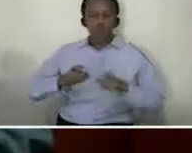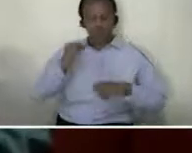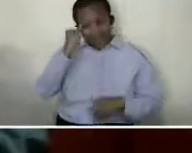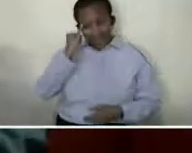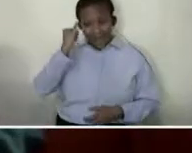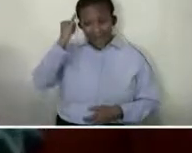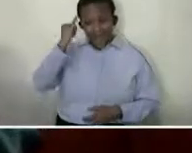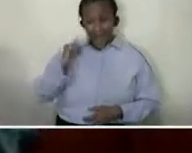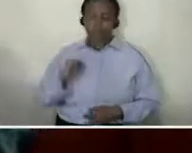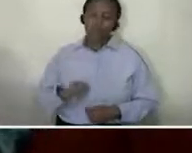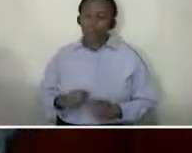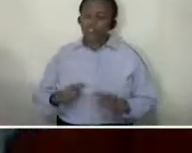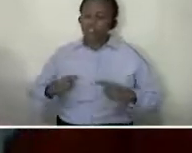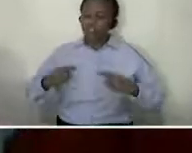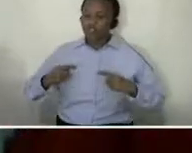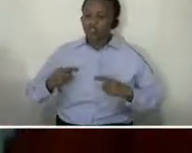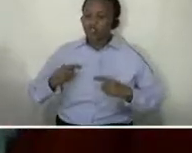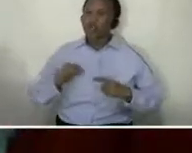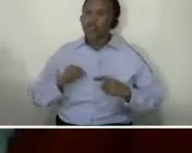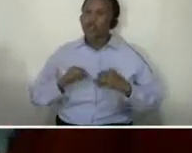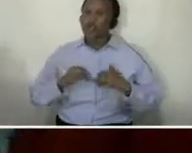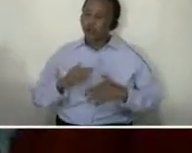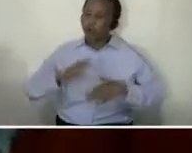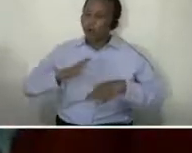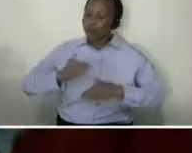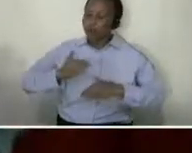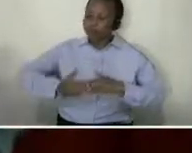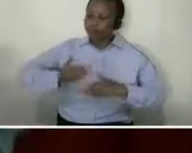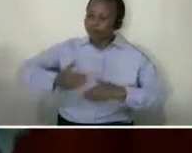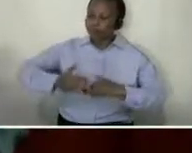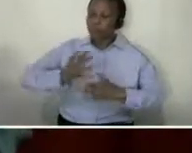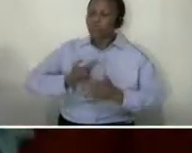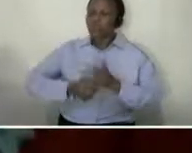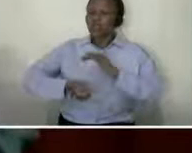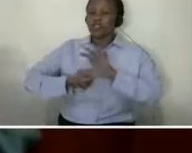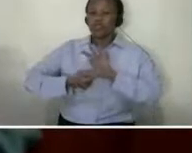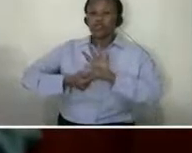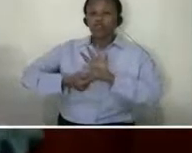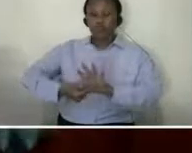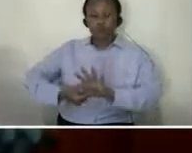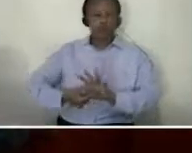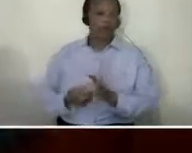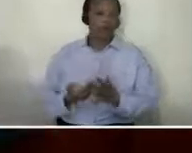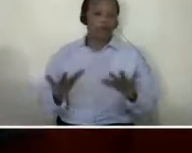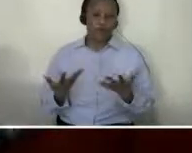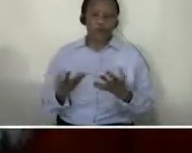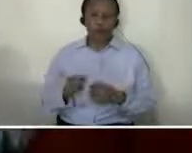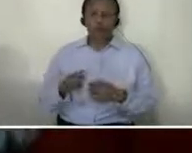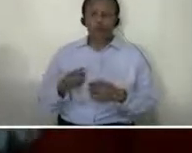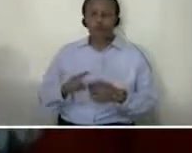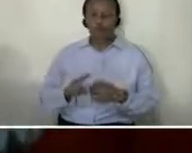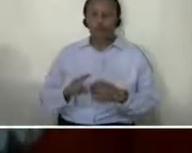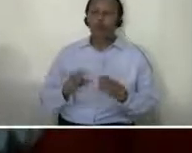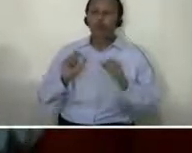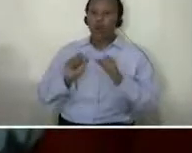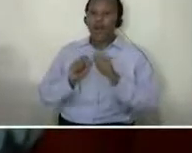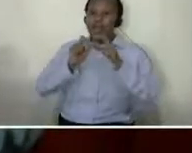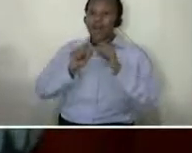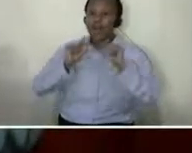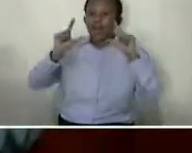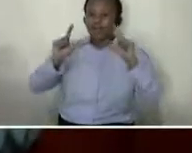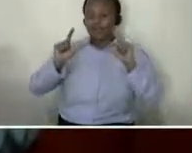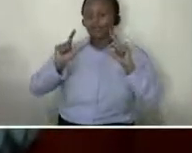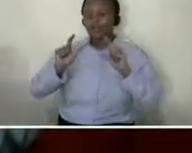strife are rapidly disappearing before the fusing force of enlightened perception